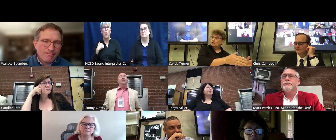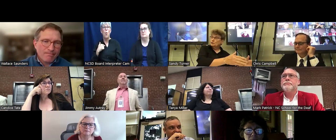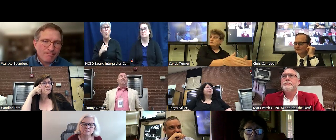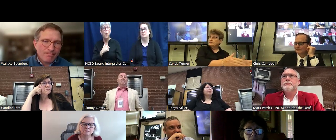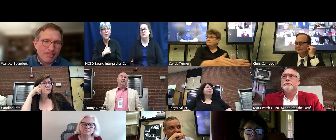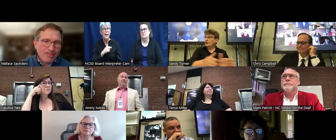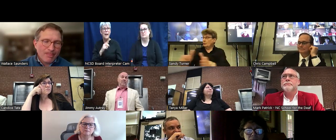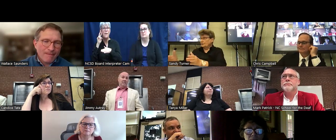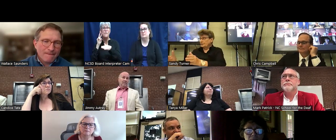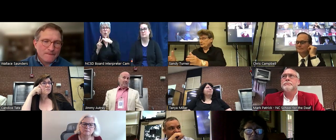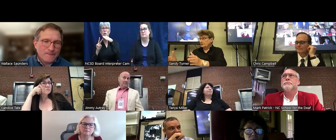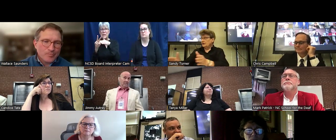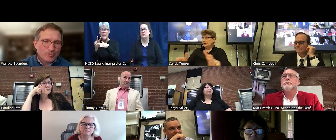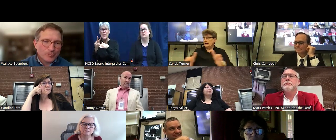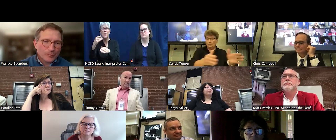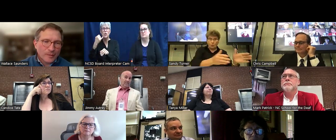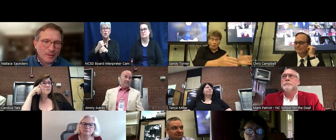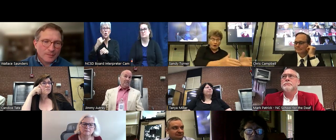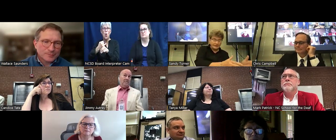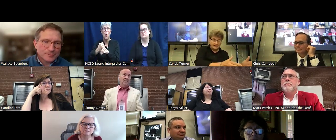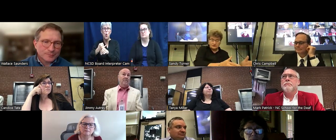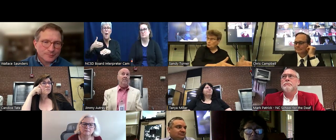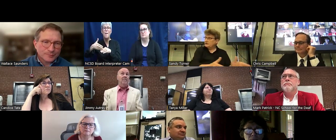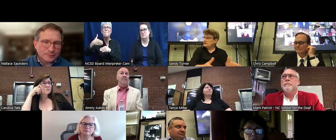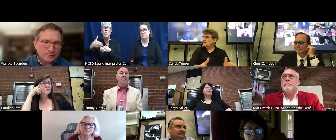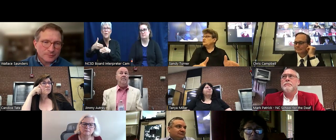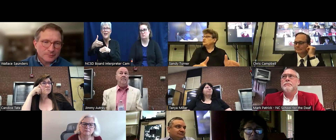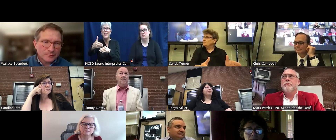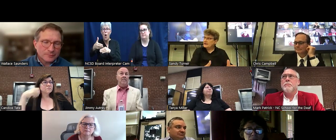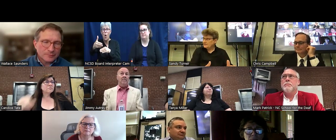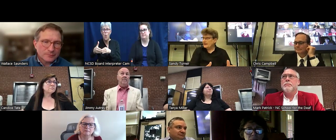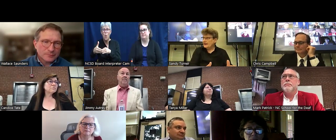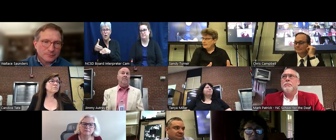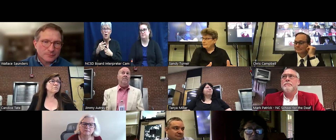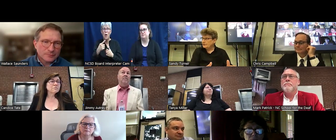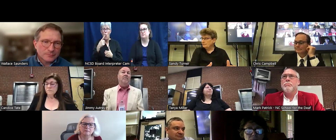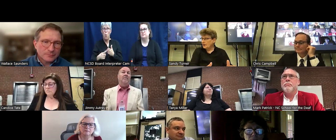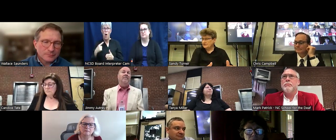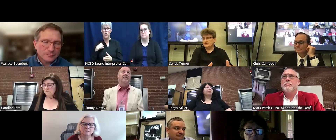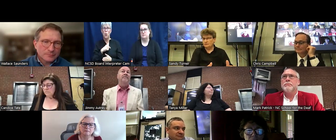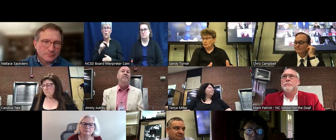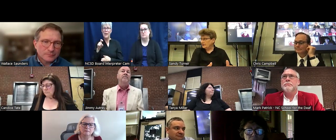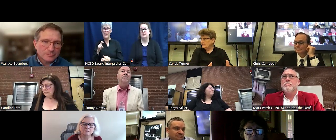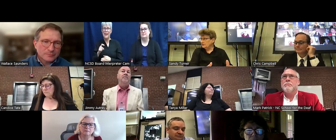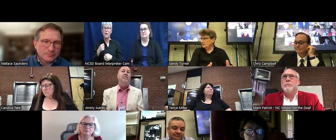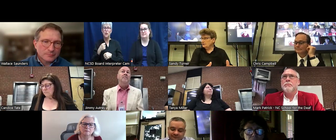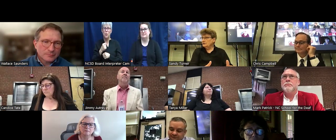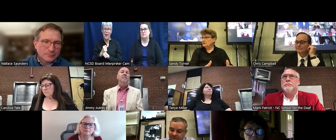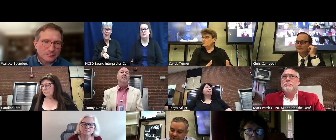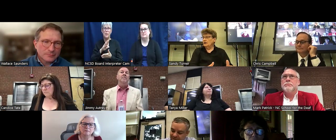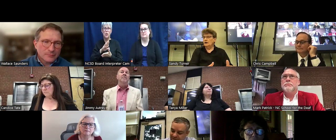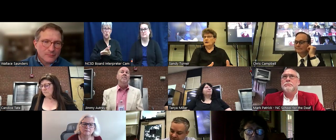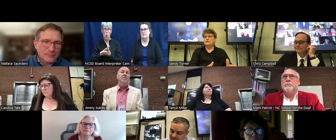school moving forward and what things we need to make that happen in a positive way.